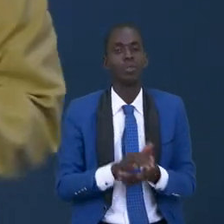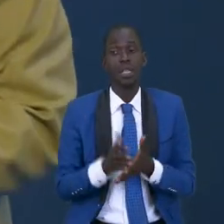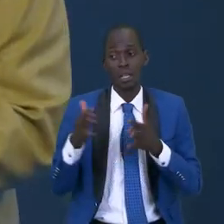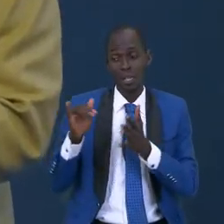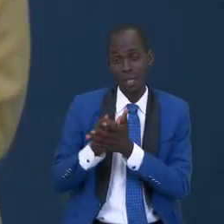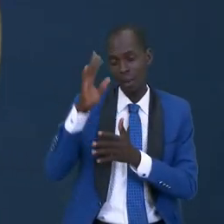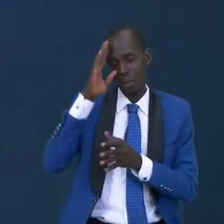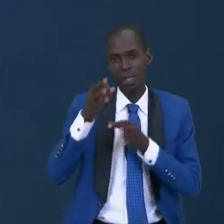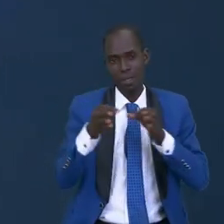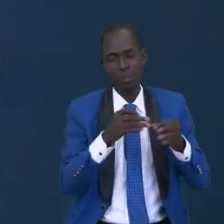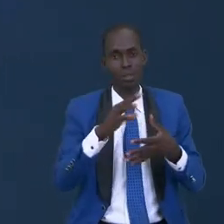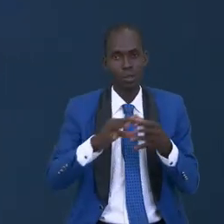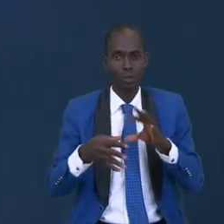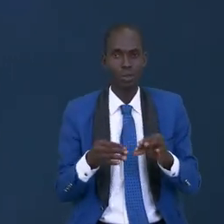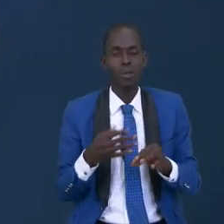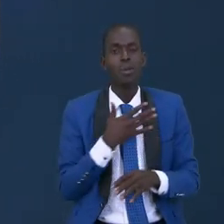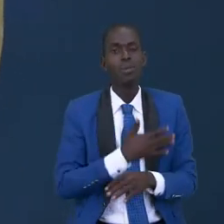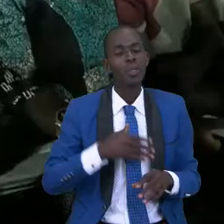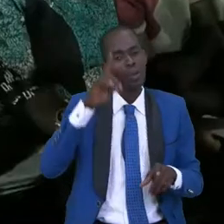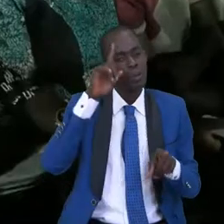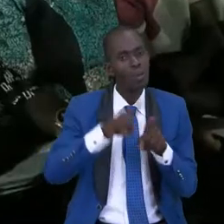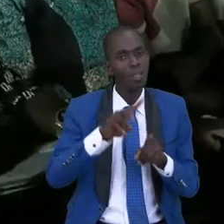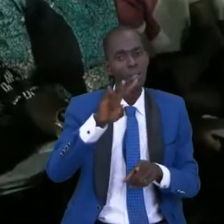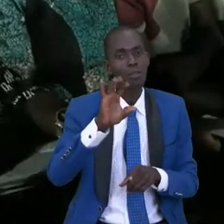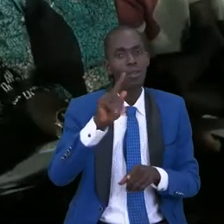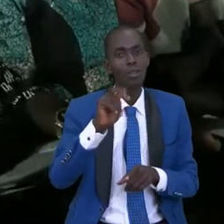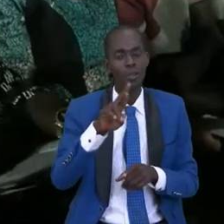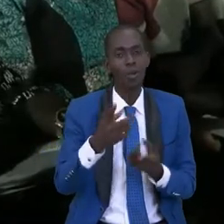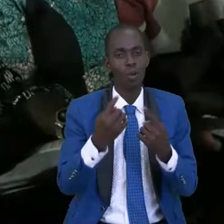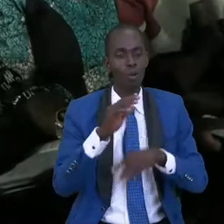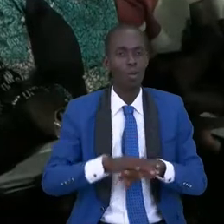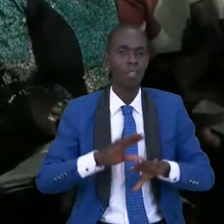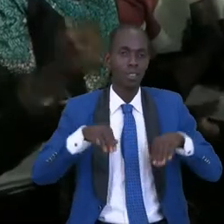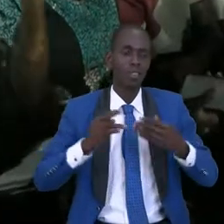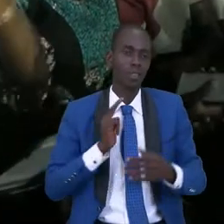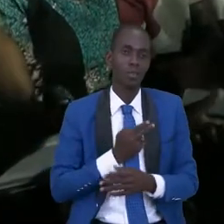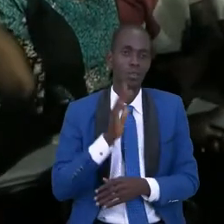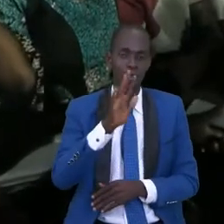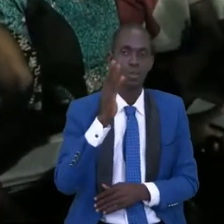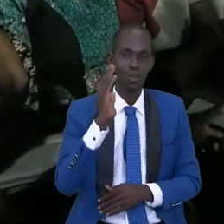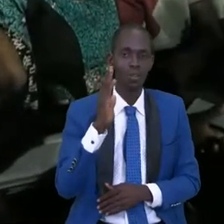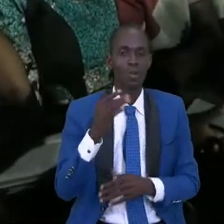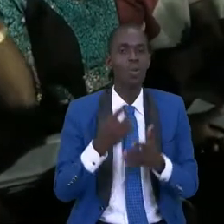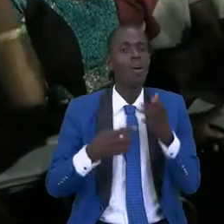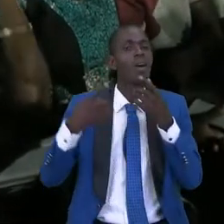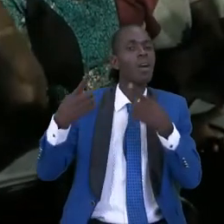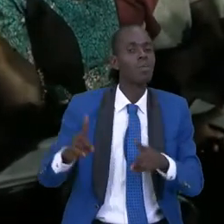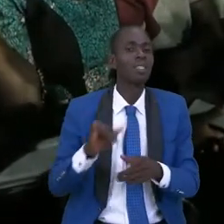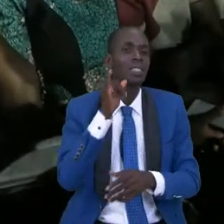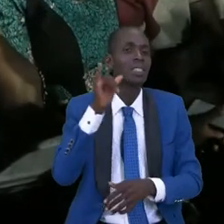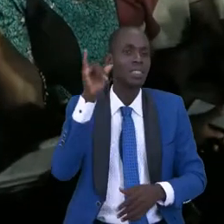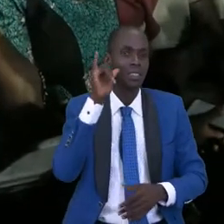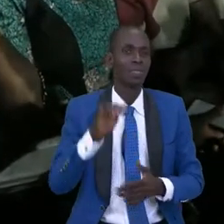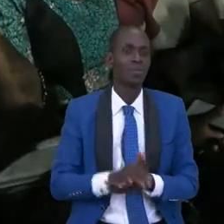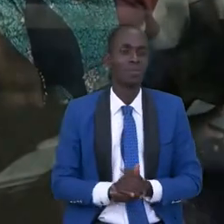come now. Yes, brother Victor, come on and give us your testimony. What happened yesterday?